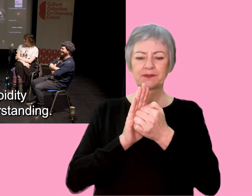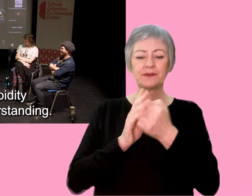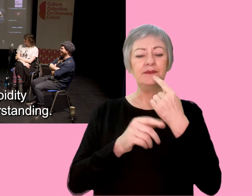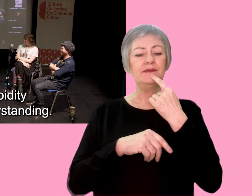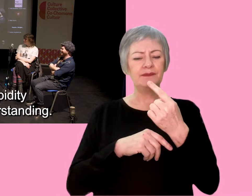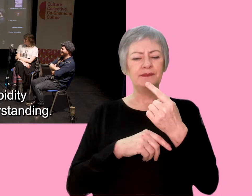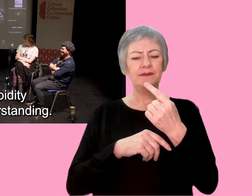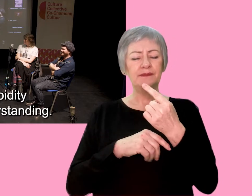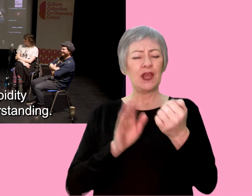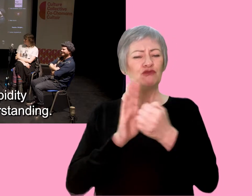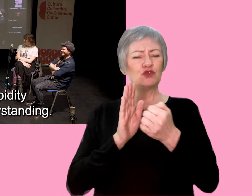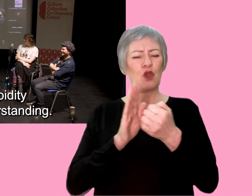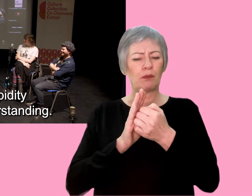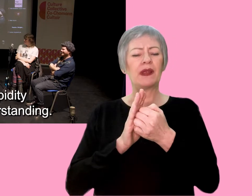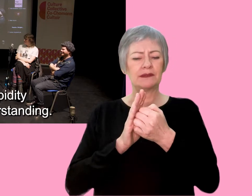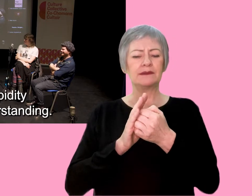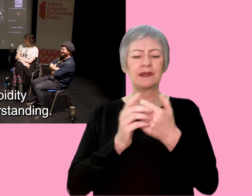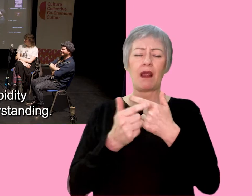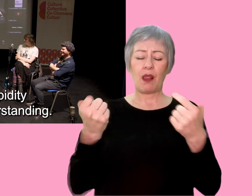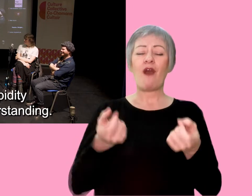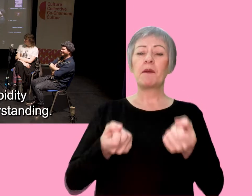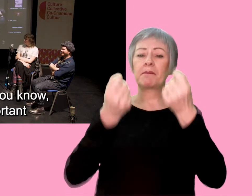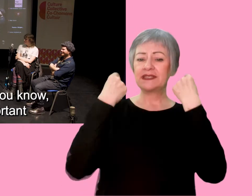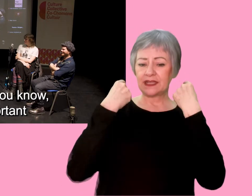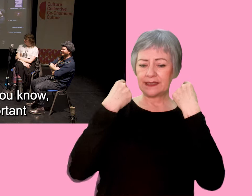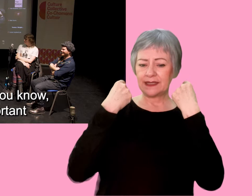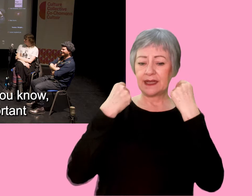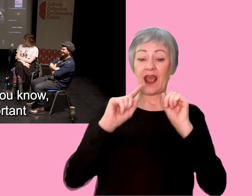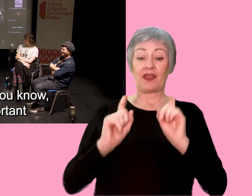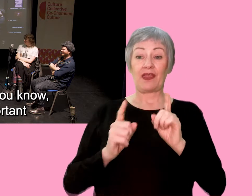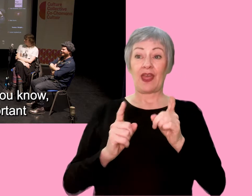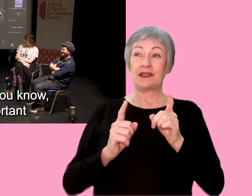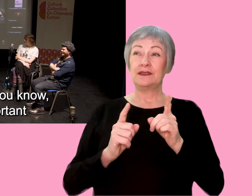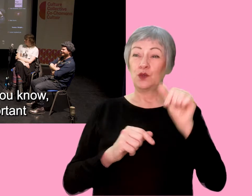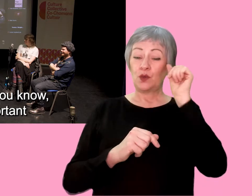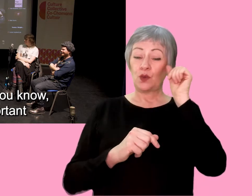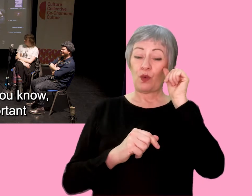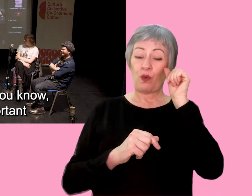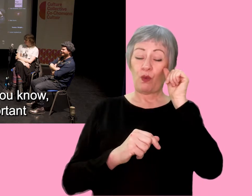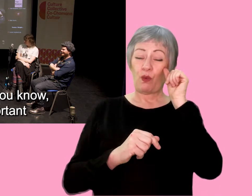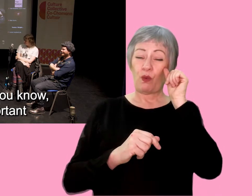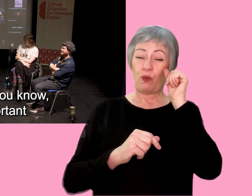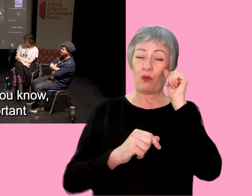I said, the stupidity is the talent of misunderstanding. And that's where it's,